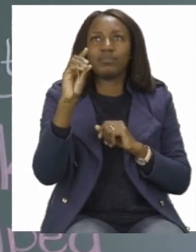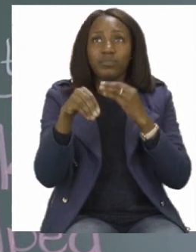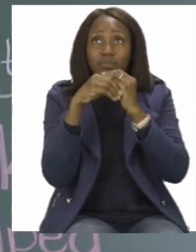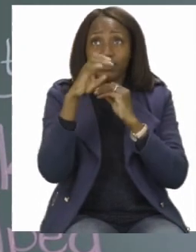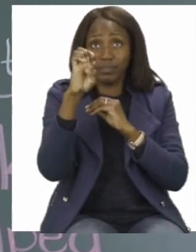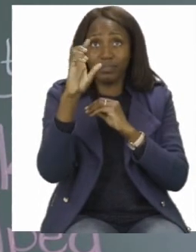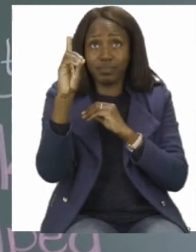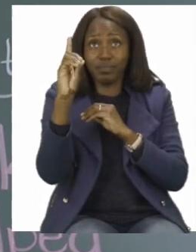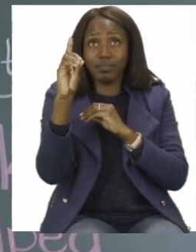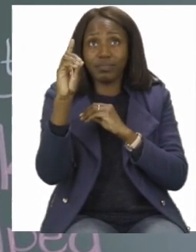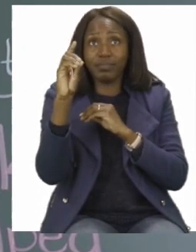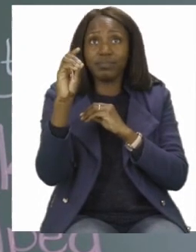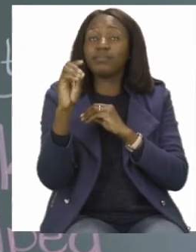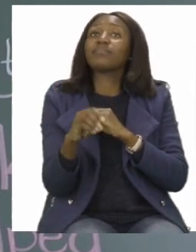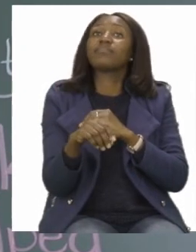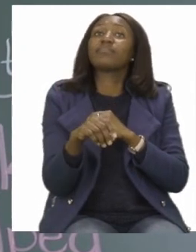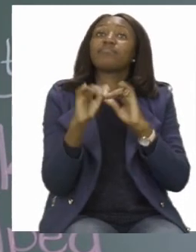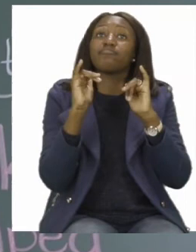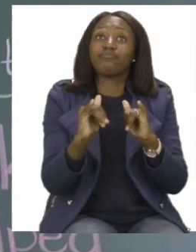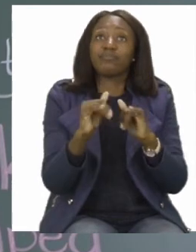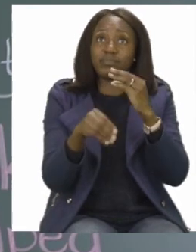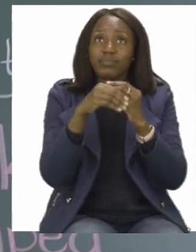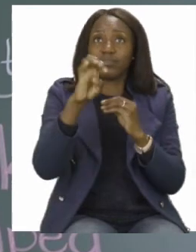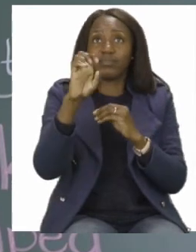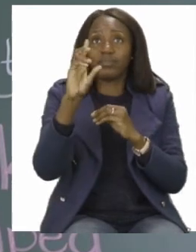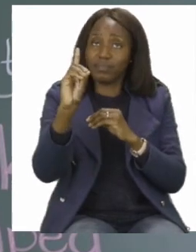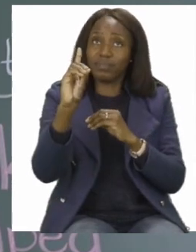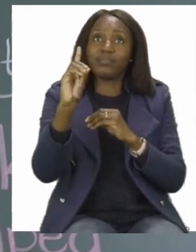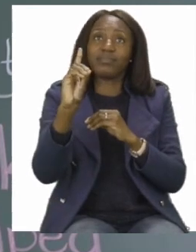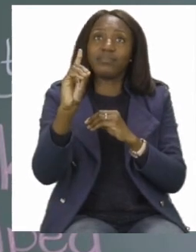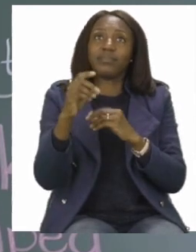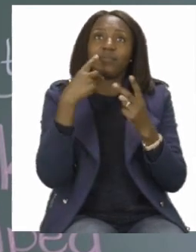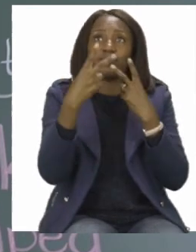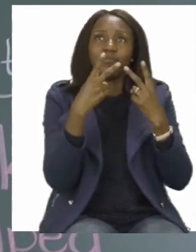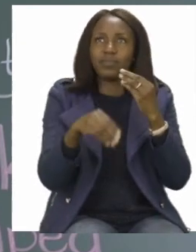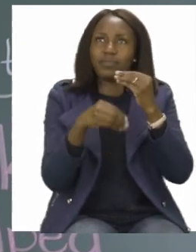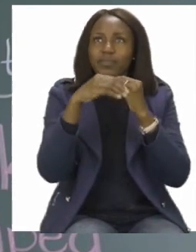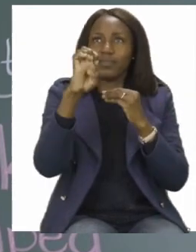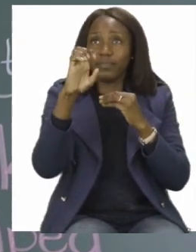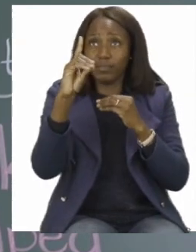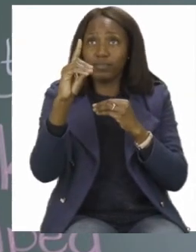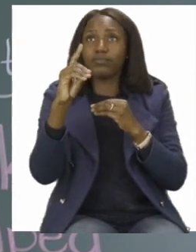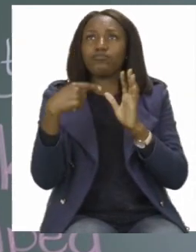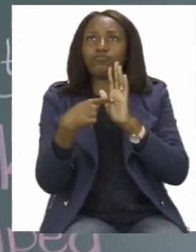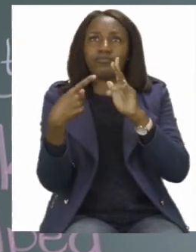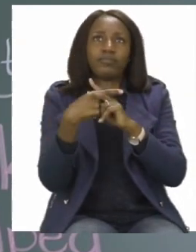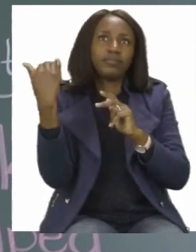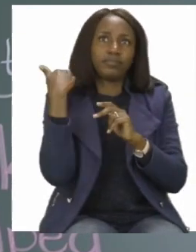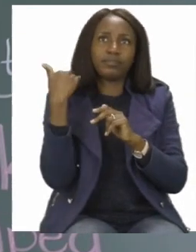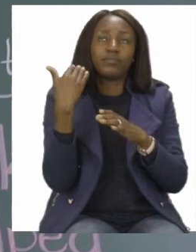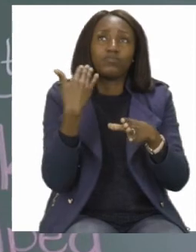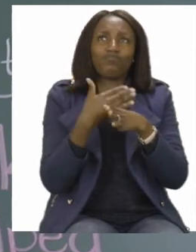owned. Live, lived. Visit, visited.